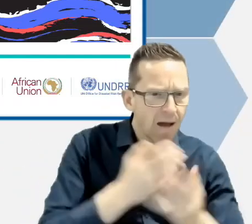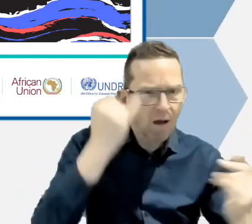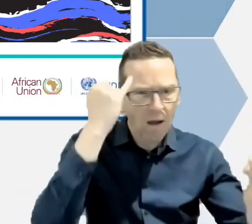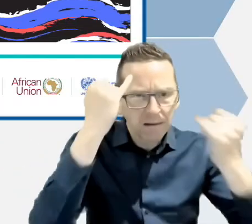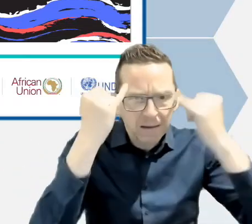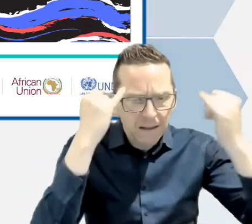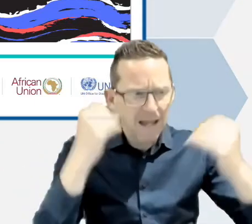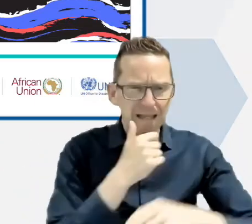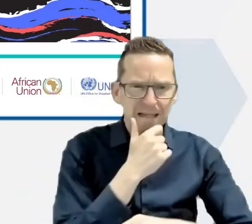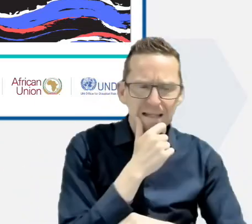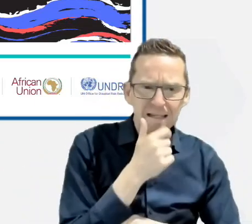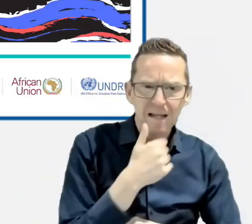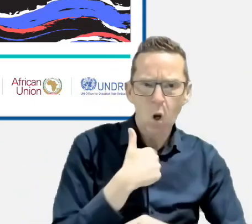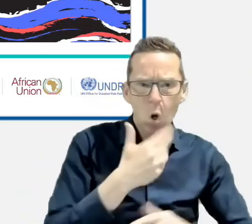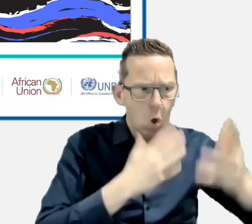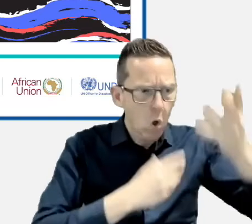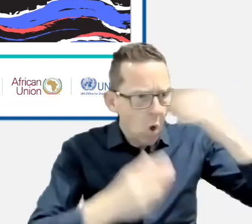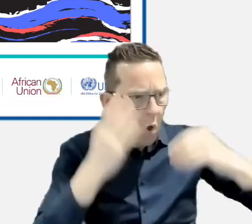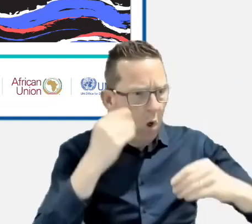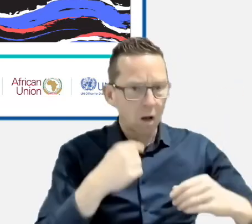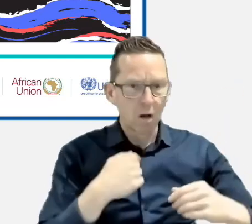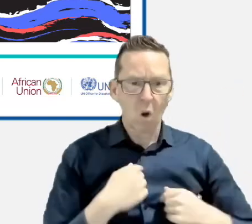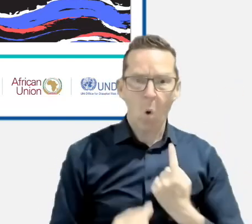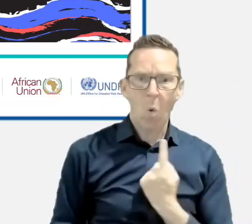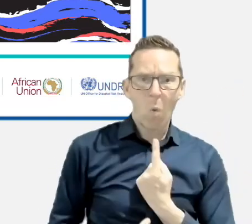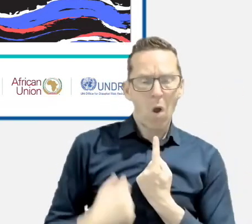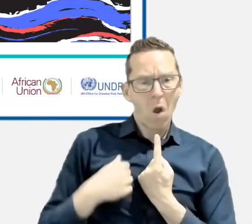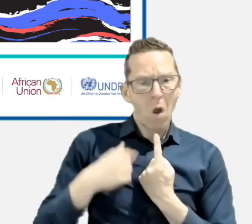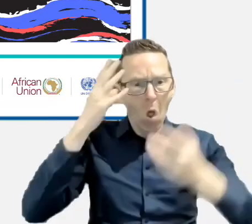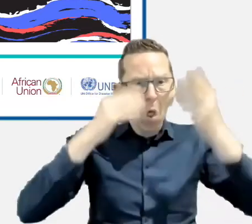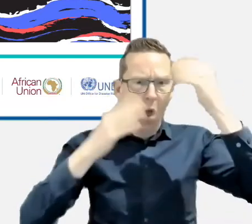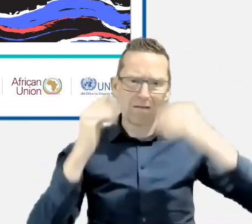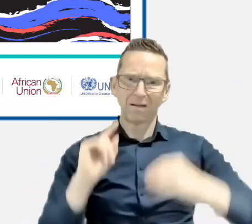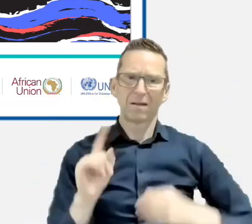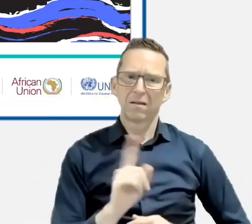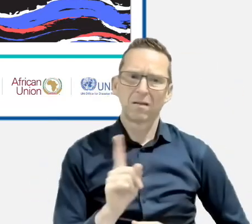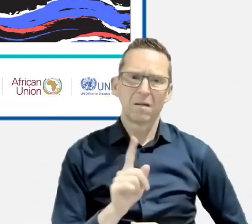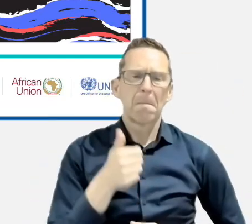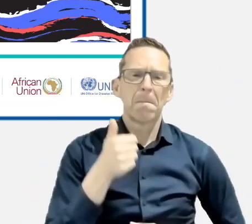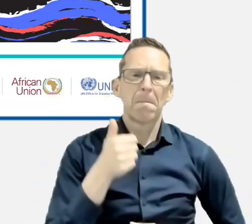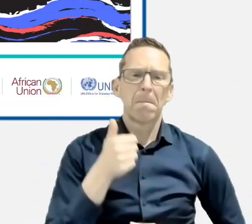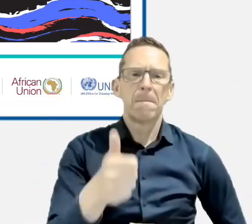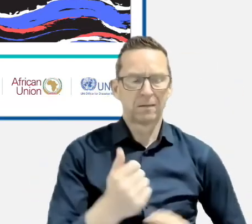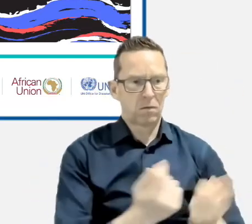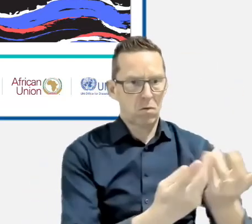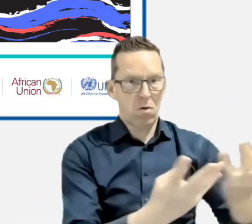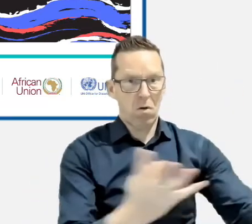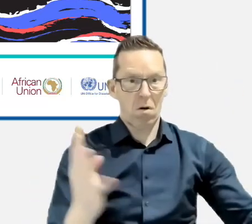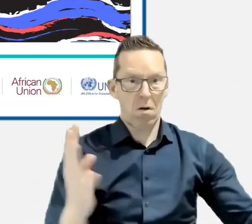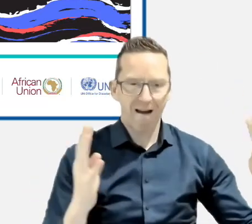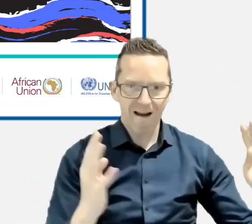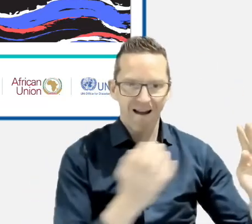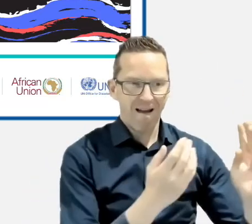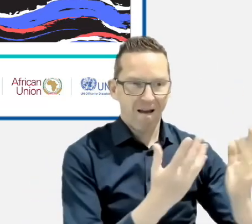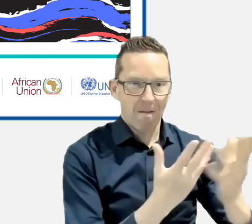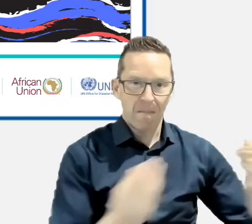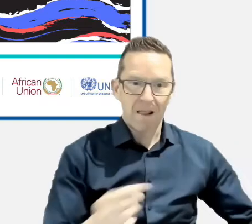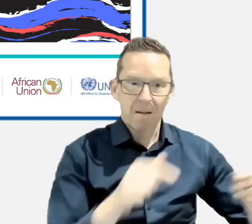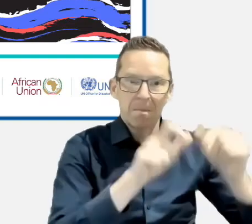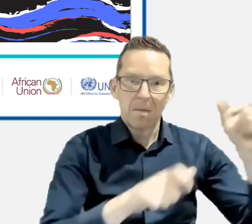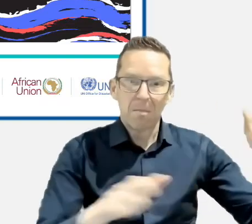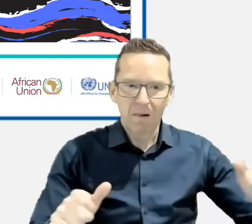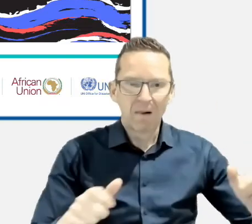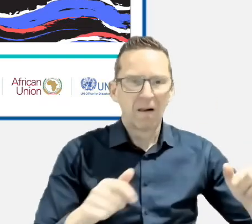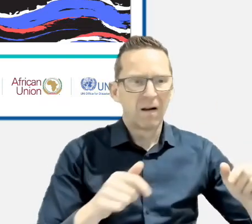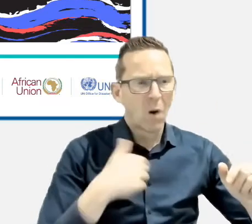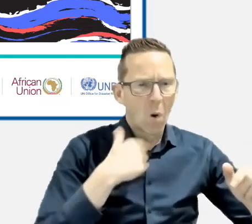course. We need to try to influence the system, and we can influence the system by making sure that we know whose